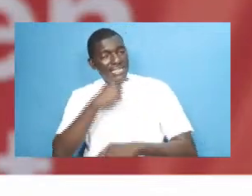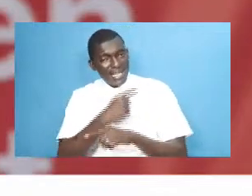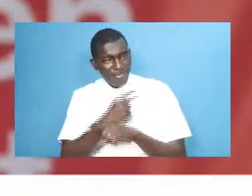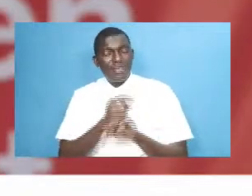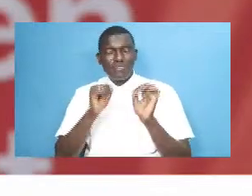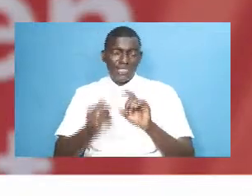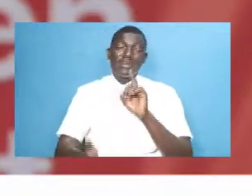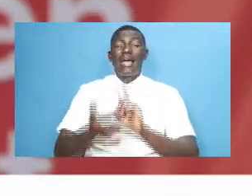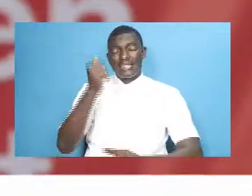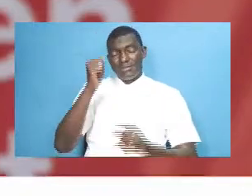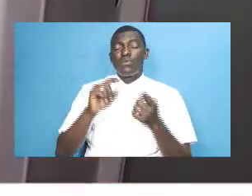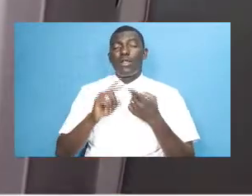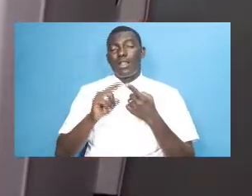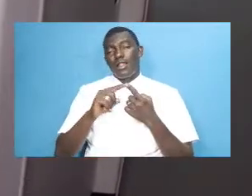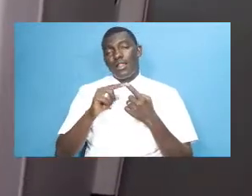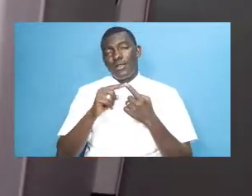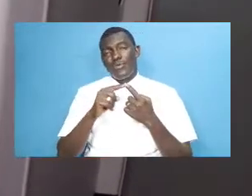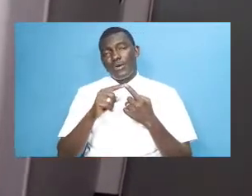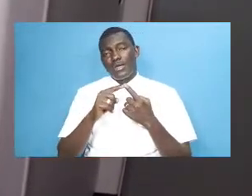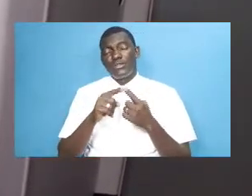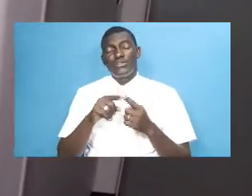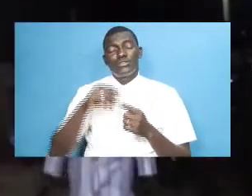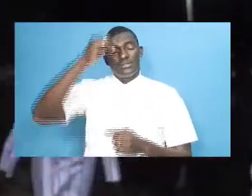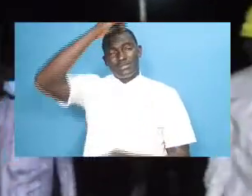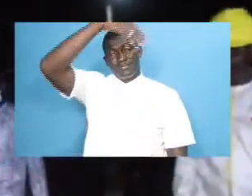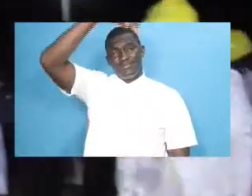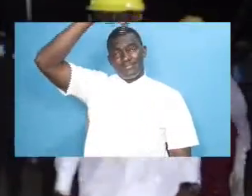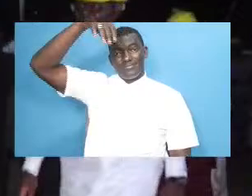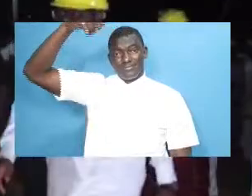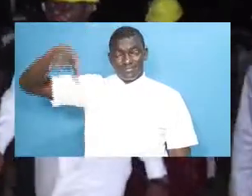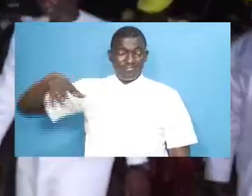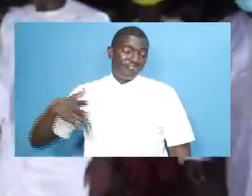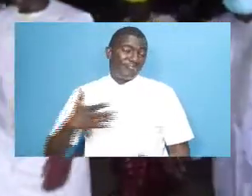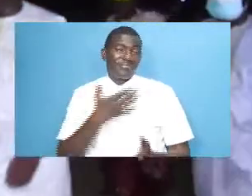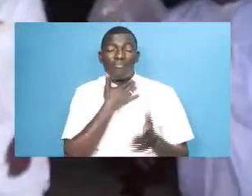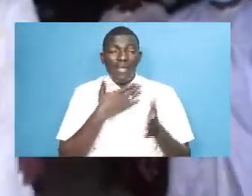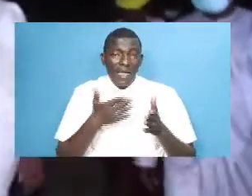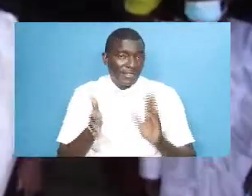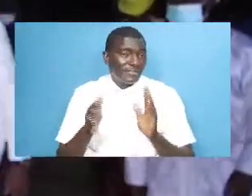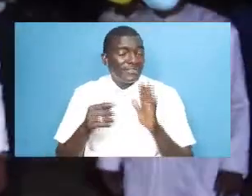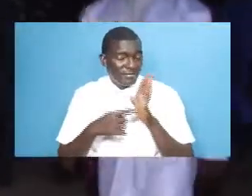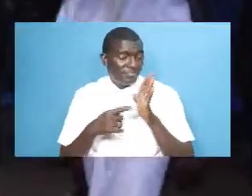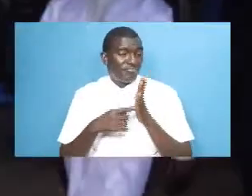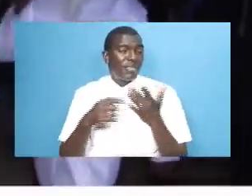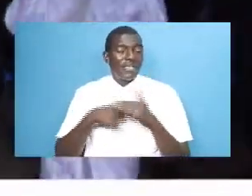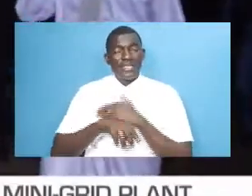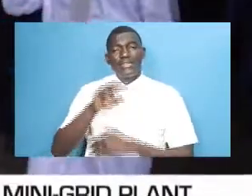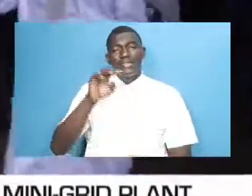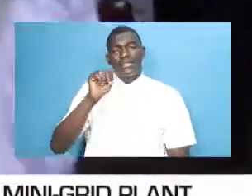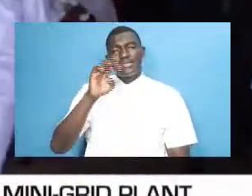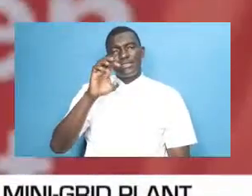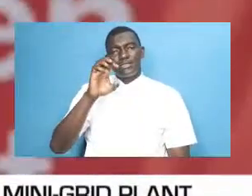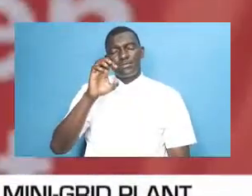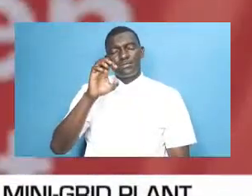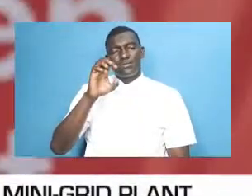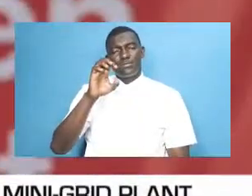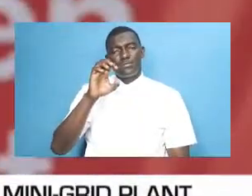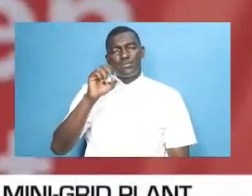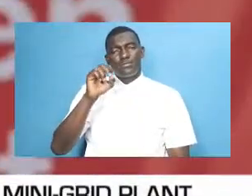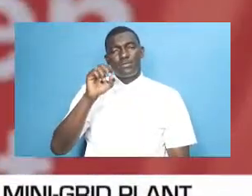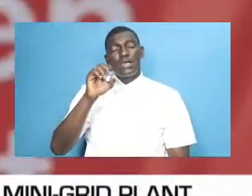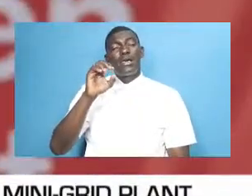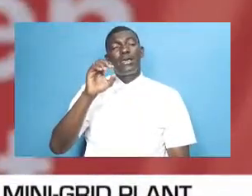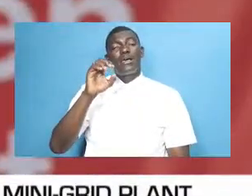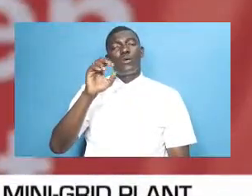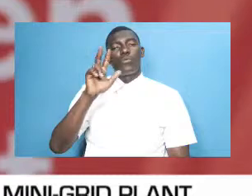an achievable one. Electricity access rate in the ECOWAS region is just